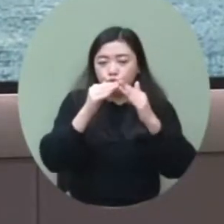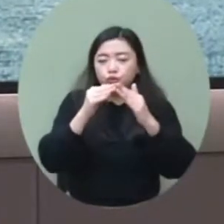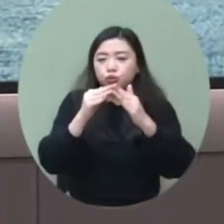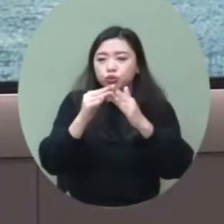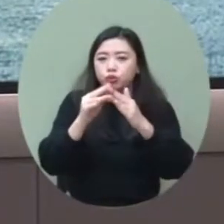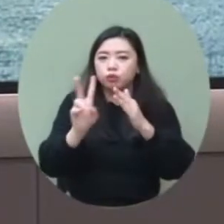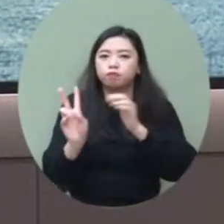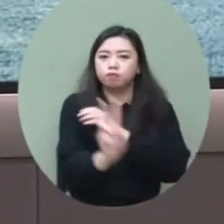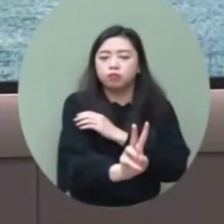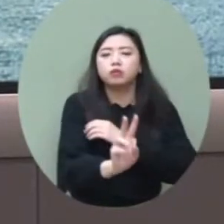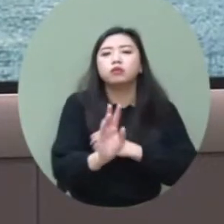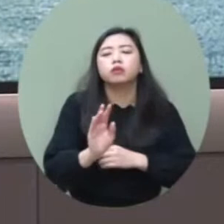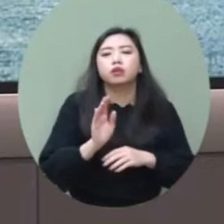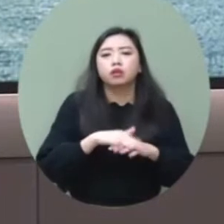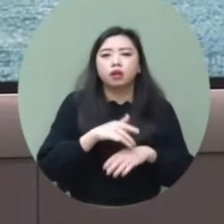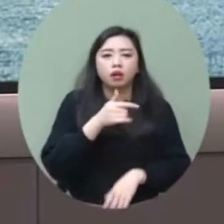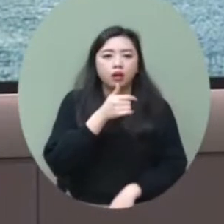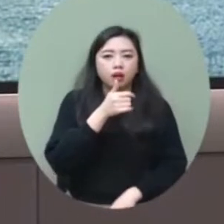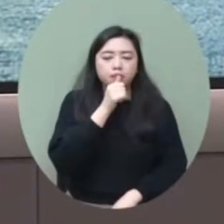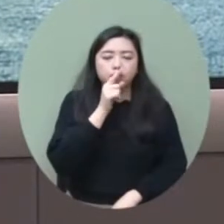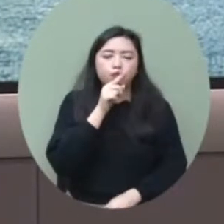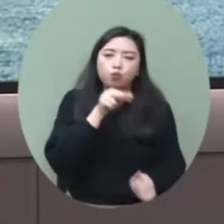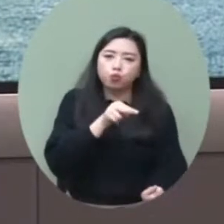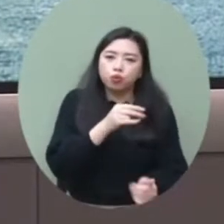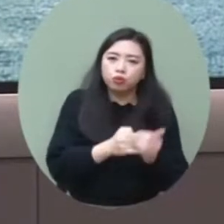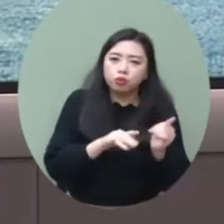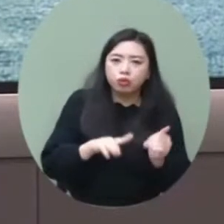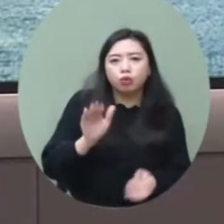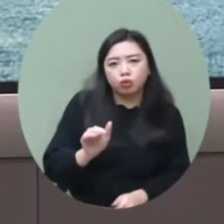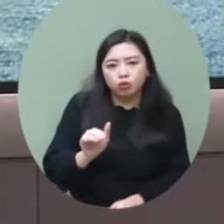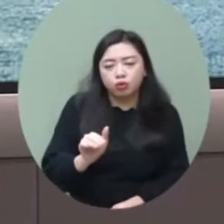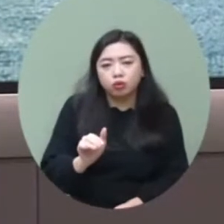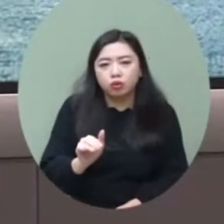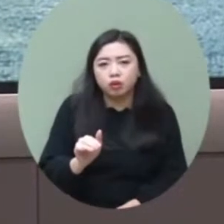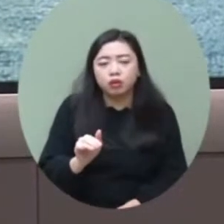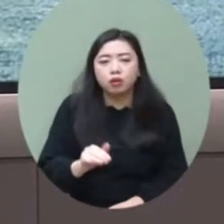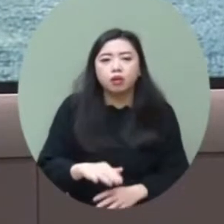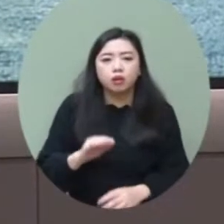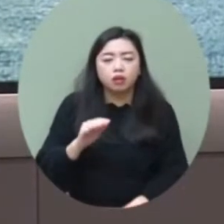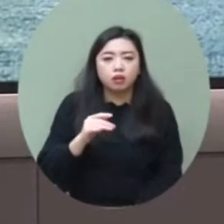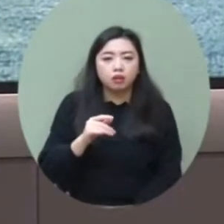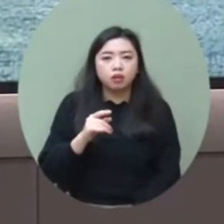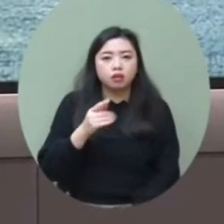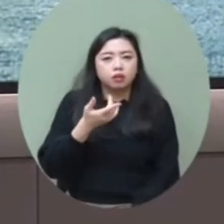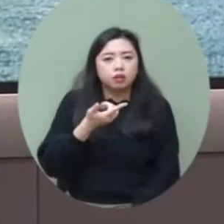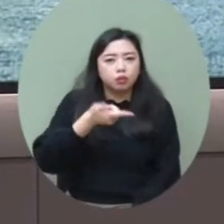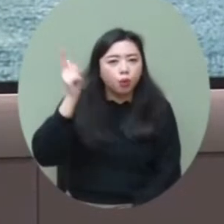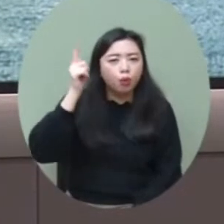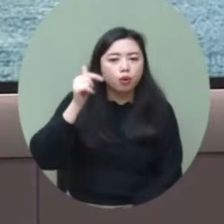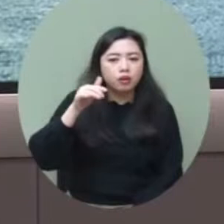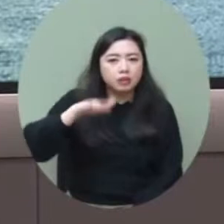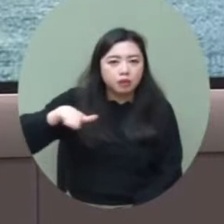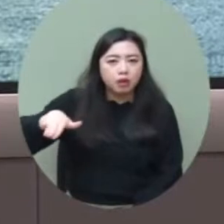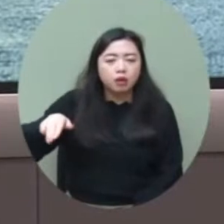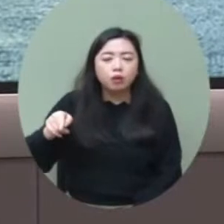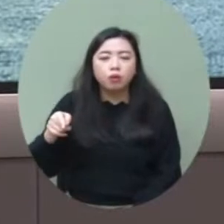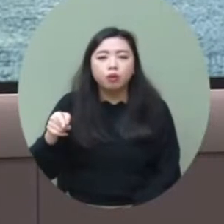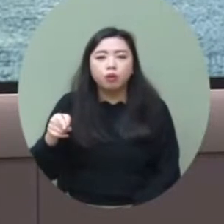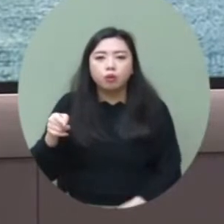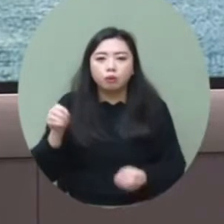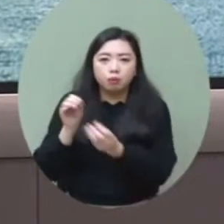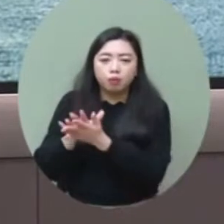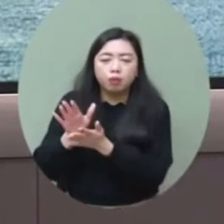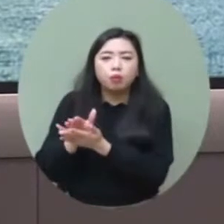many cases and many children who have been infected. It takes time for our staff to arrange the